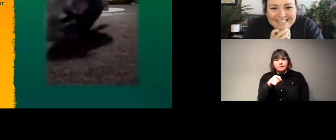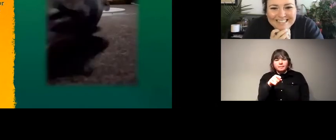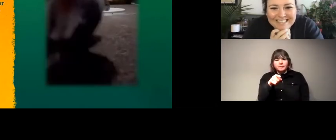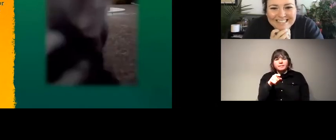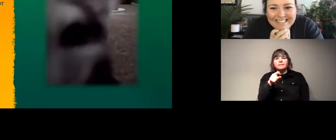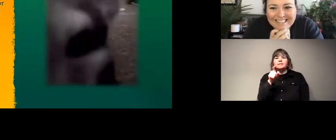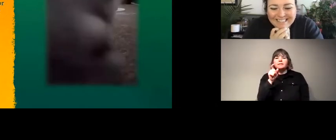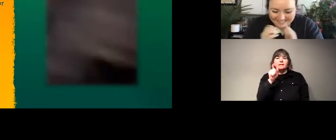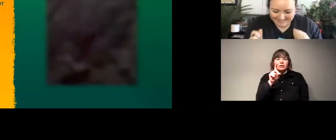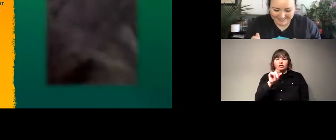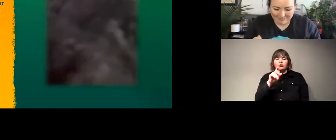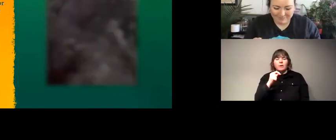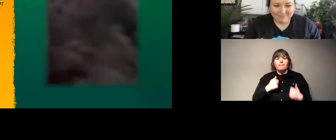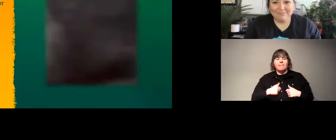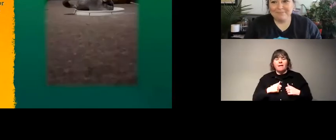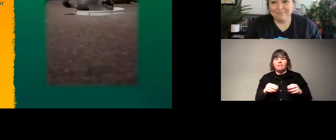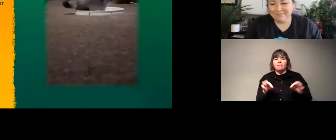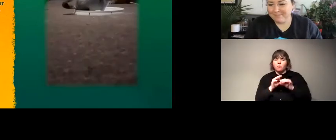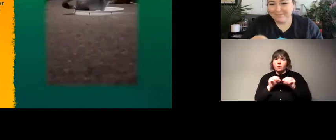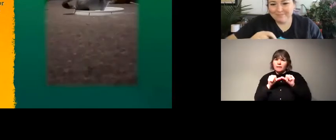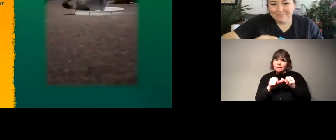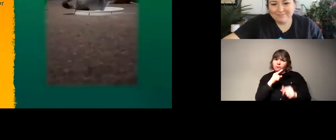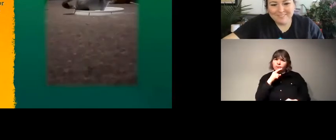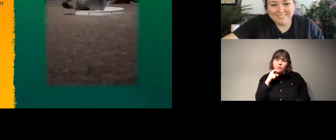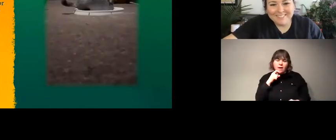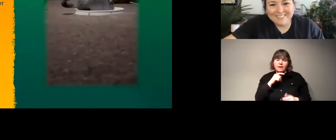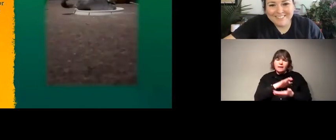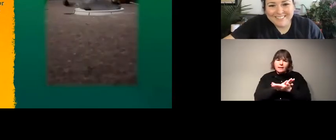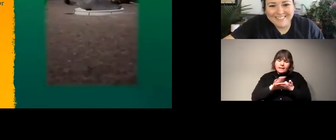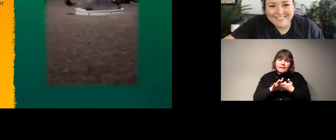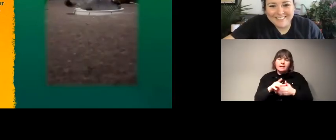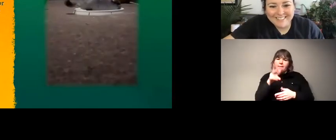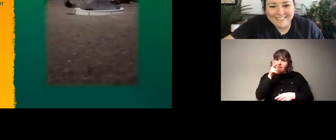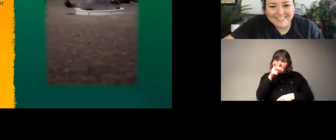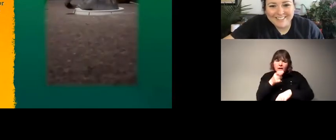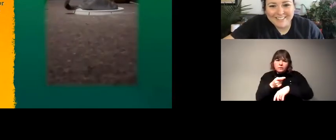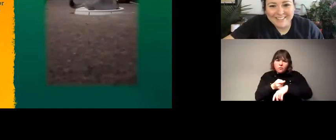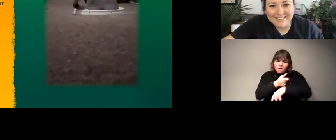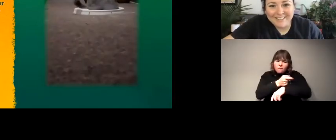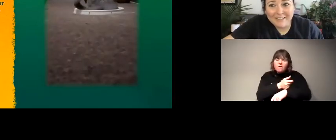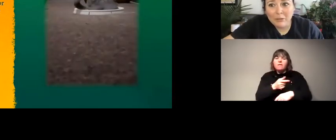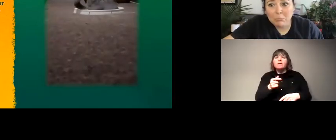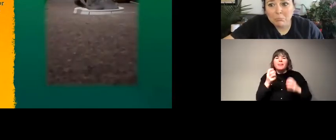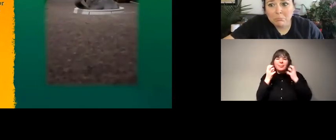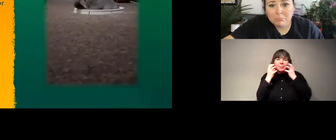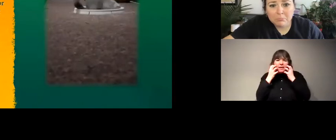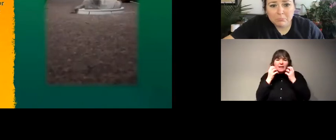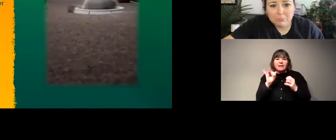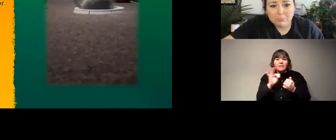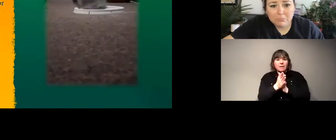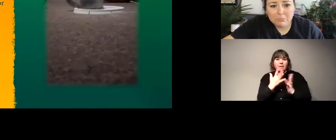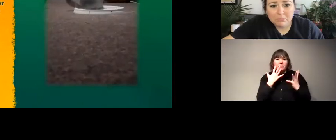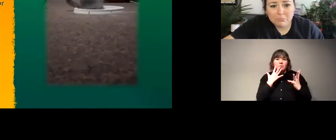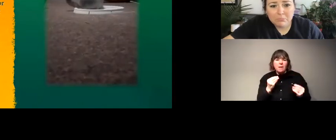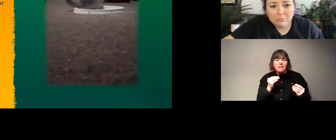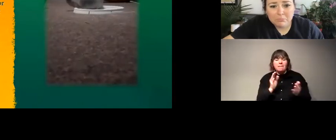chinchillas need this in order to keep their fur dry and clean. It keeps parasites off of them, but their fur is so thick that if it gets wet, it actually mildews like a